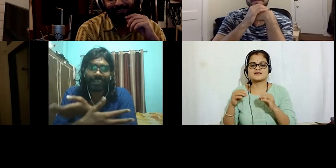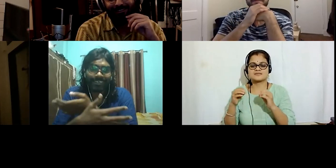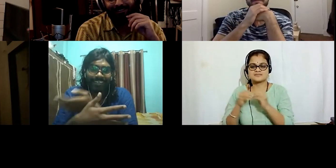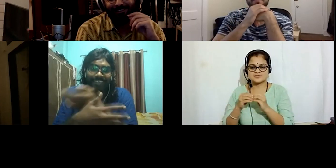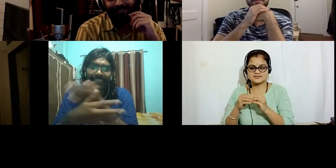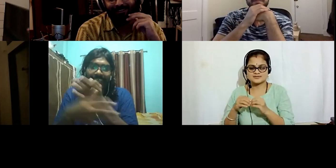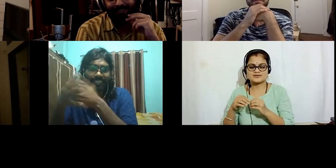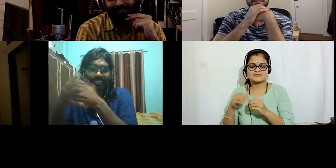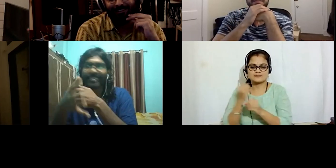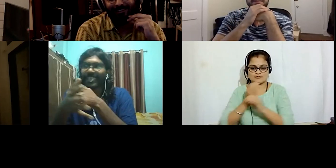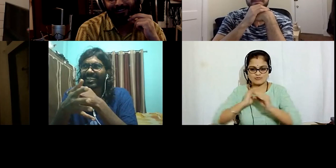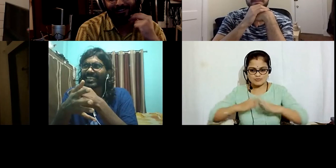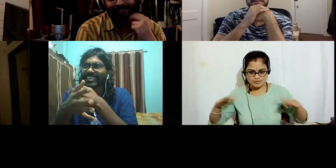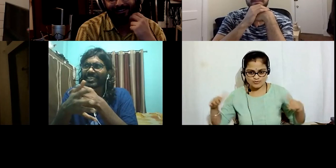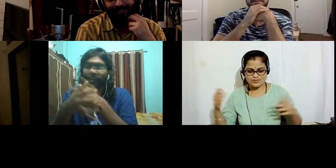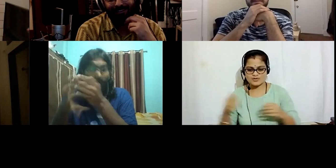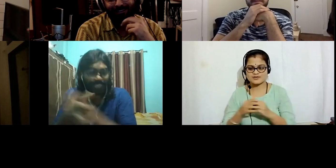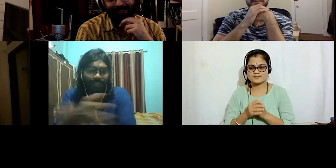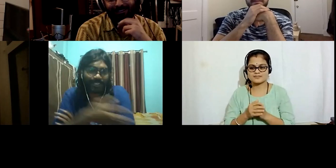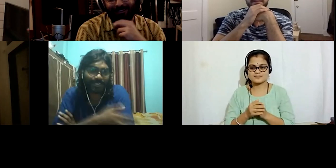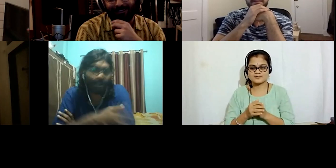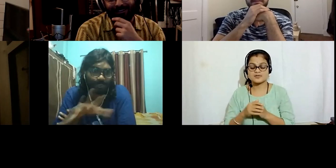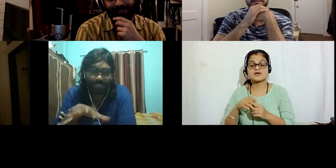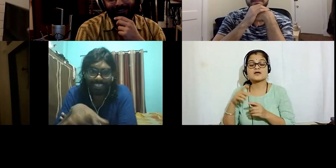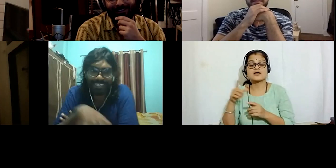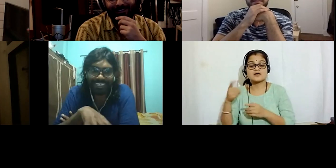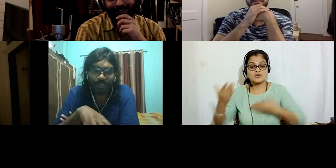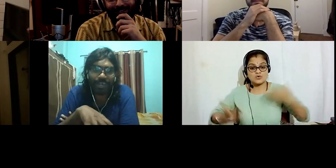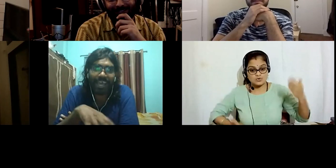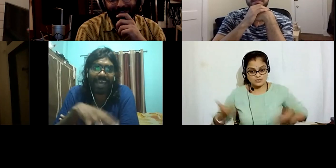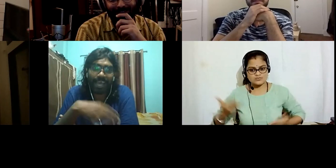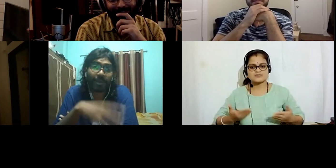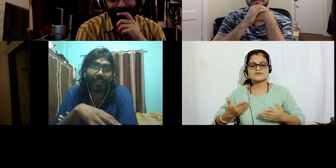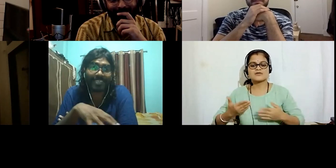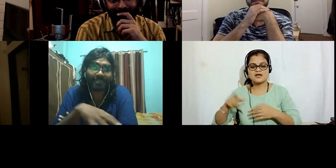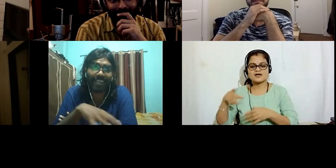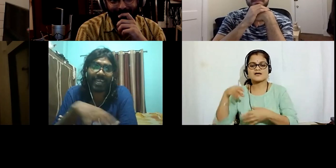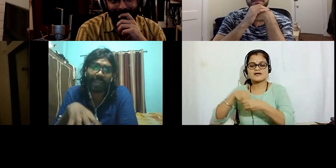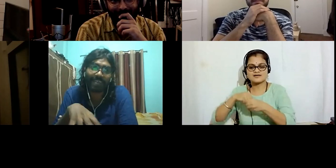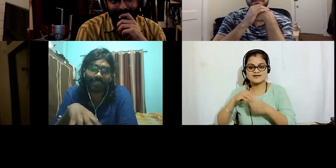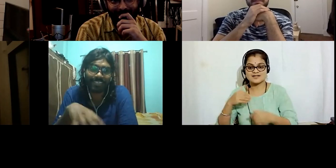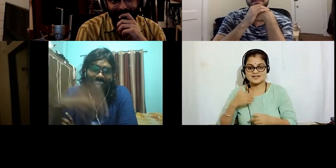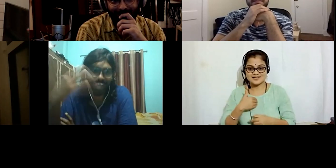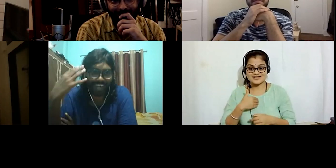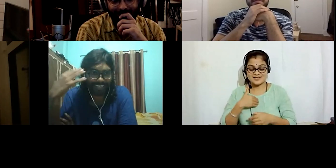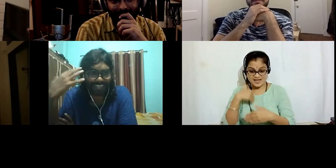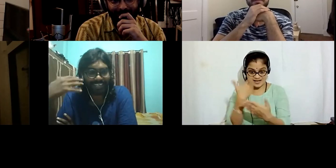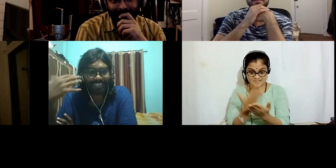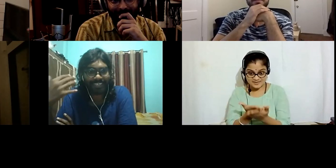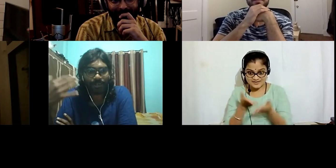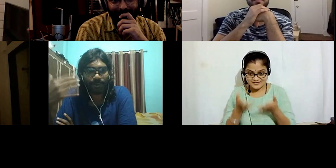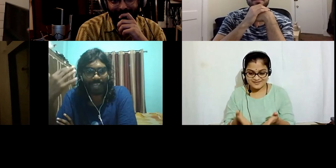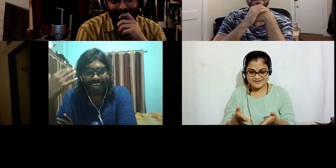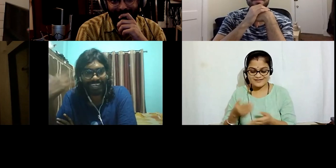Goa, and then in like in Kolkata also she did. So I'll be honest, when I applied for this, I had